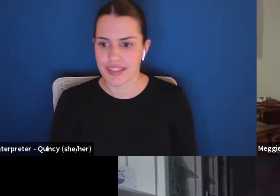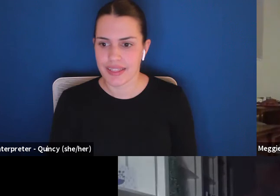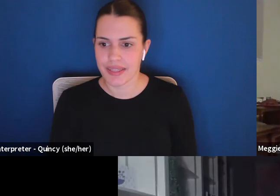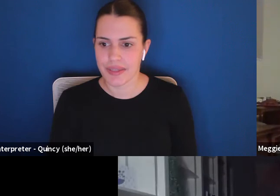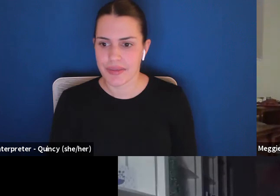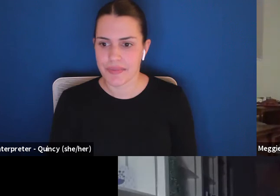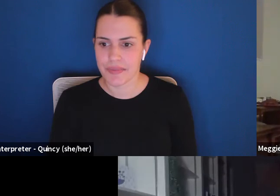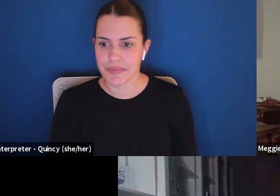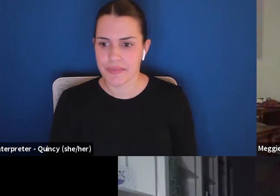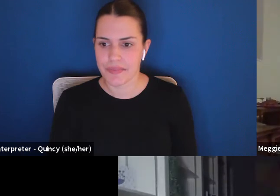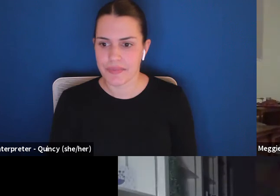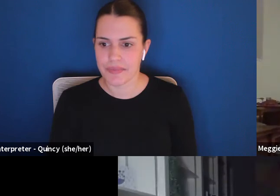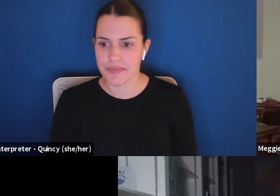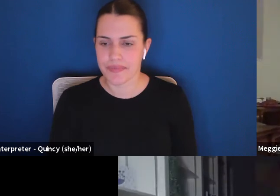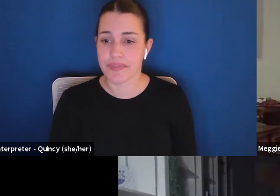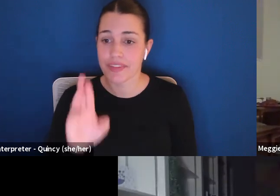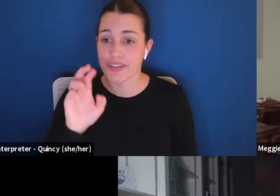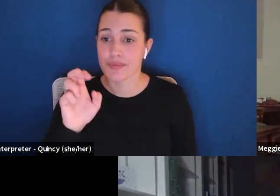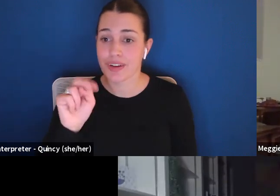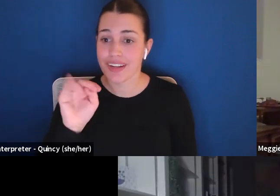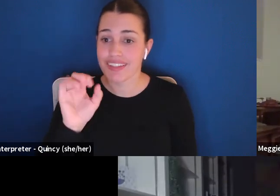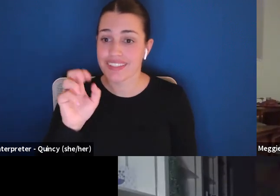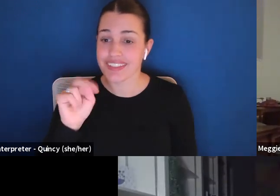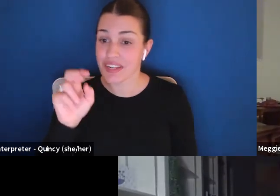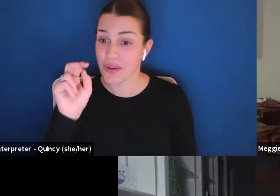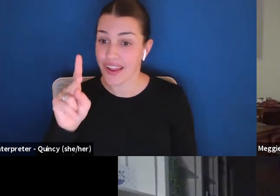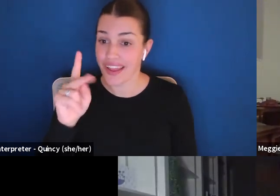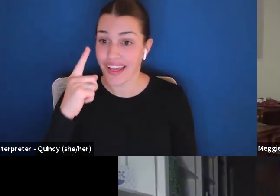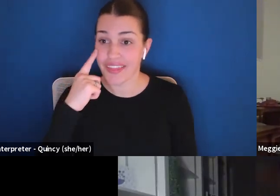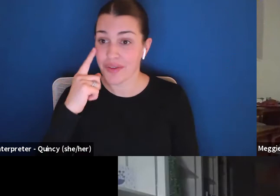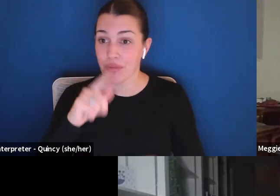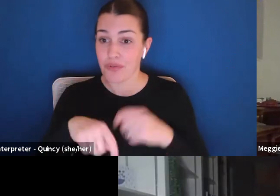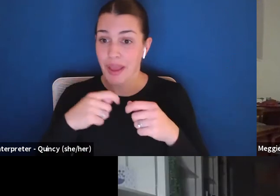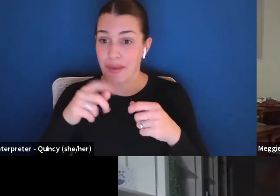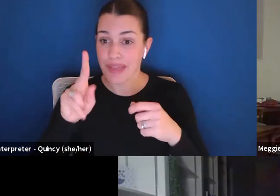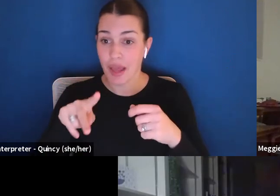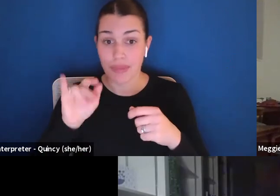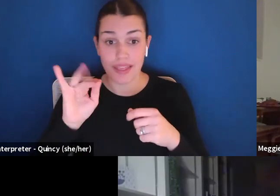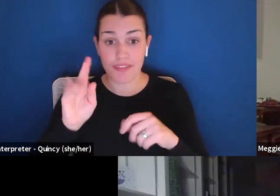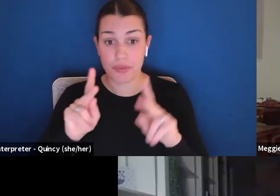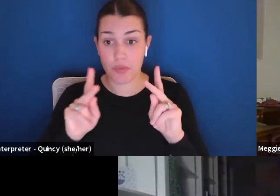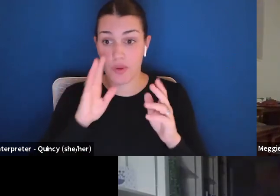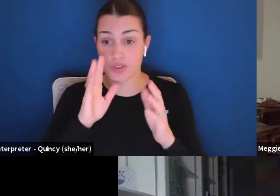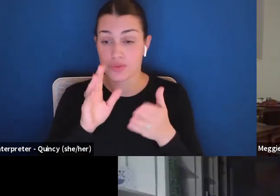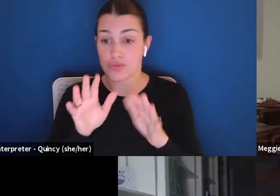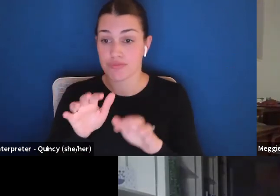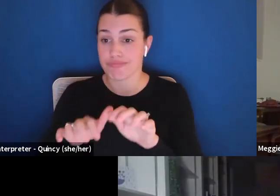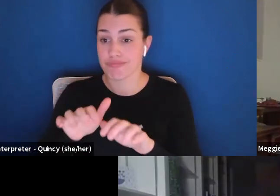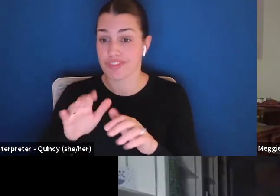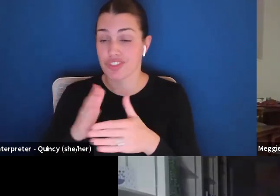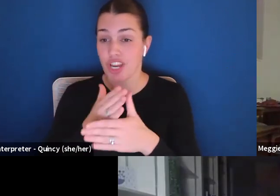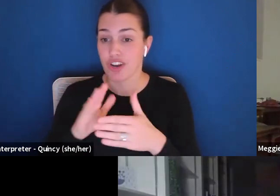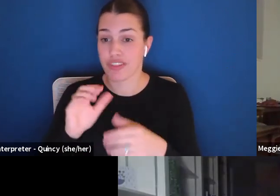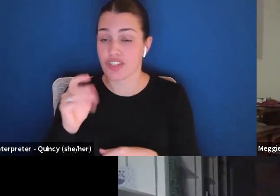All right. Well, I think we'll wrap it up then. If people want to share anything in the chat, they totally can, but we wanted to also